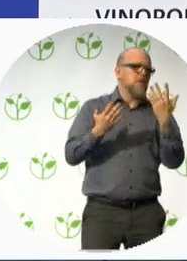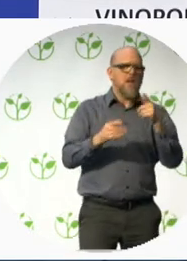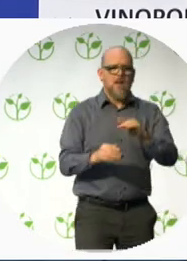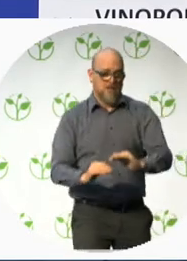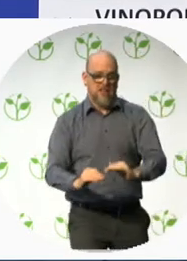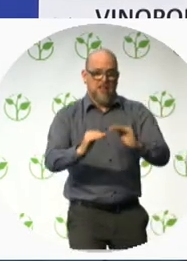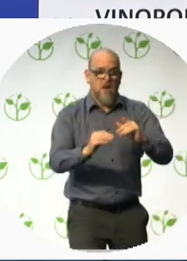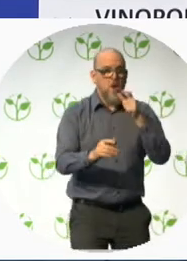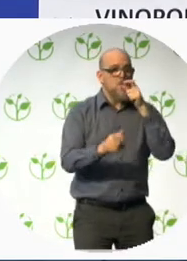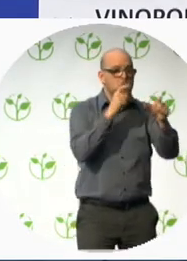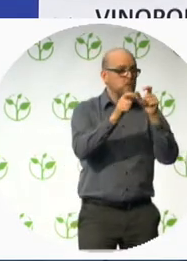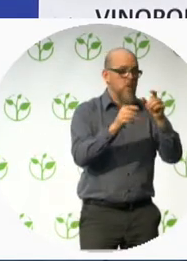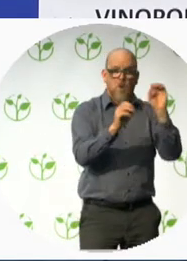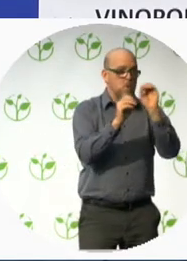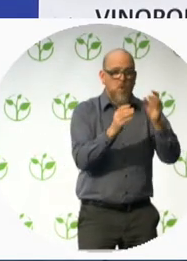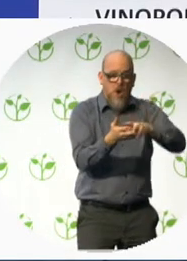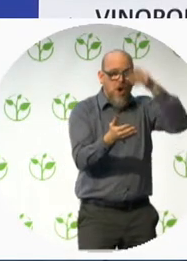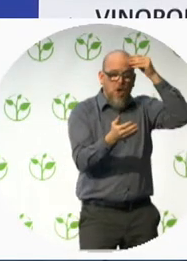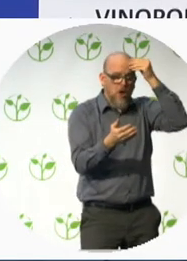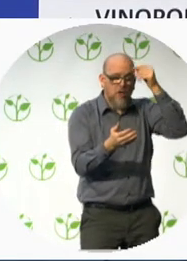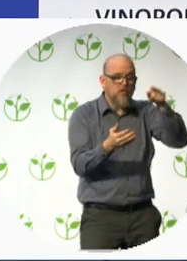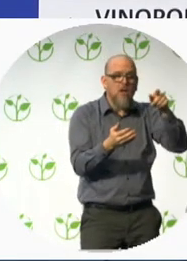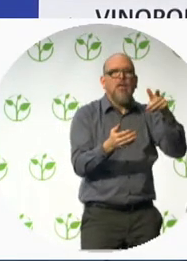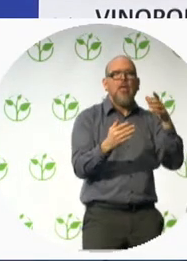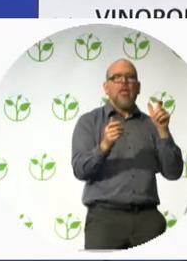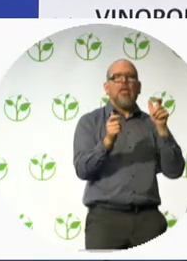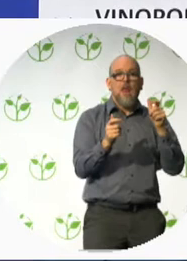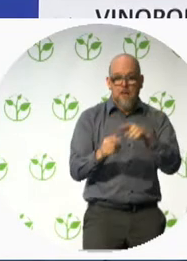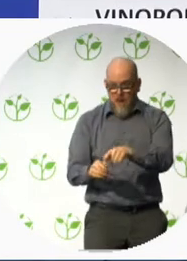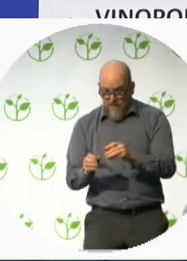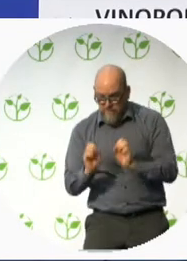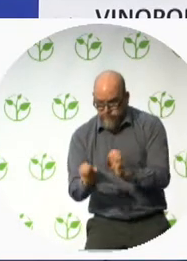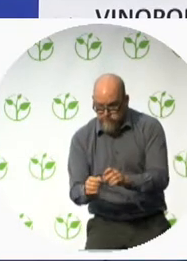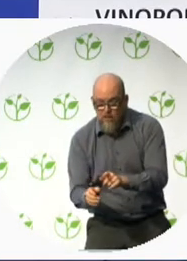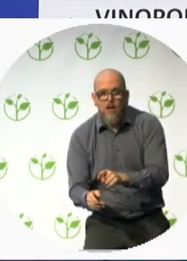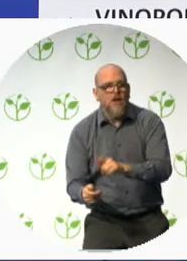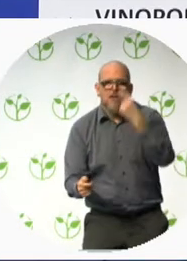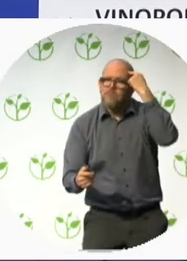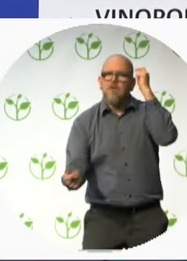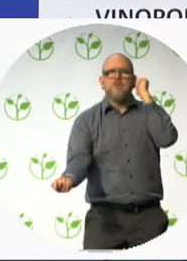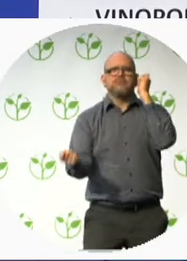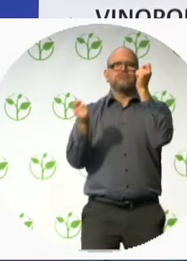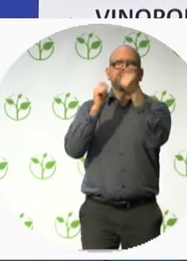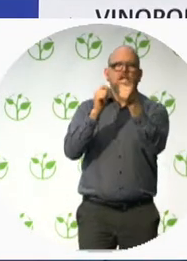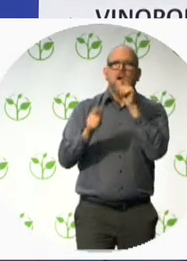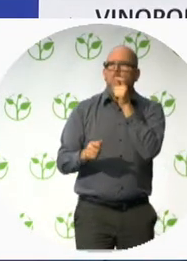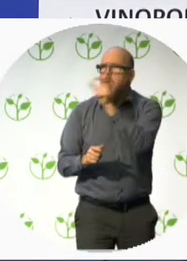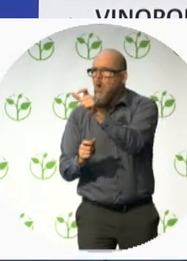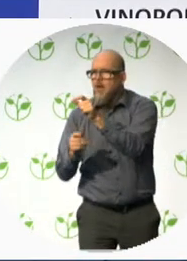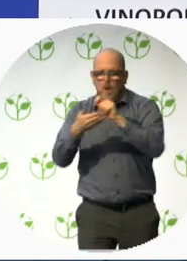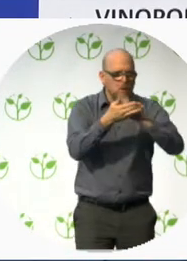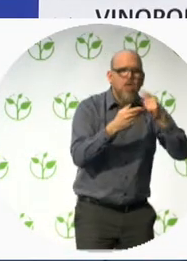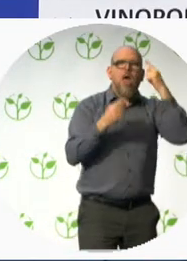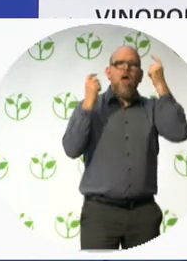full language. So that is changing. They recognize that Moroccan Sign Language is a language, and it is the